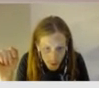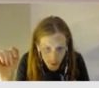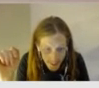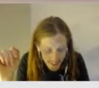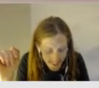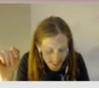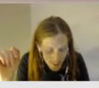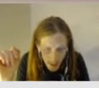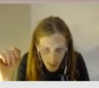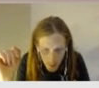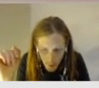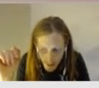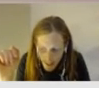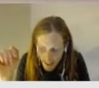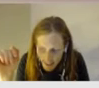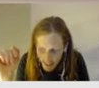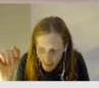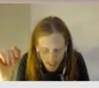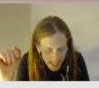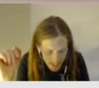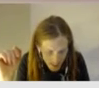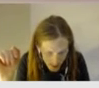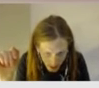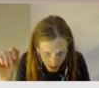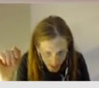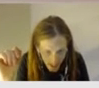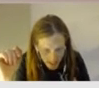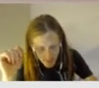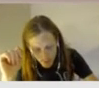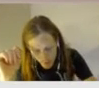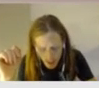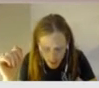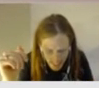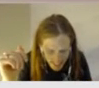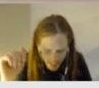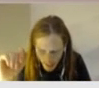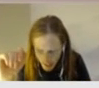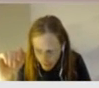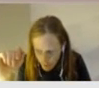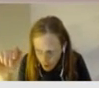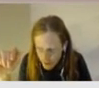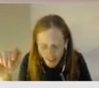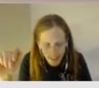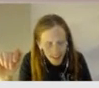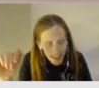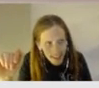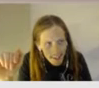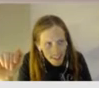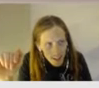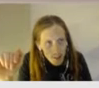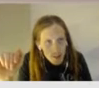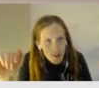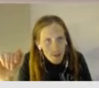who is somebody who is a fantastic street photographer. He has very unique photos. And